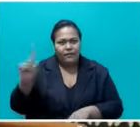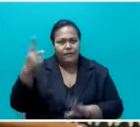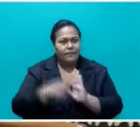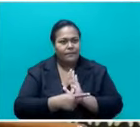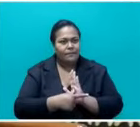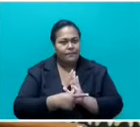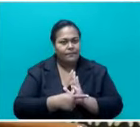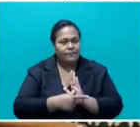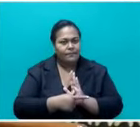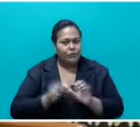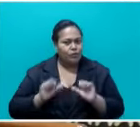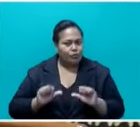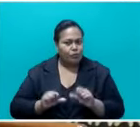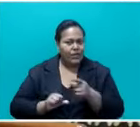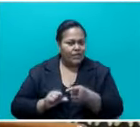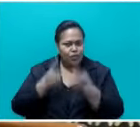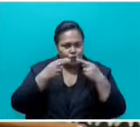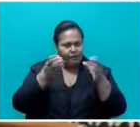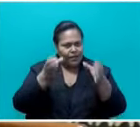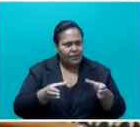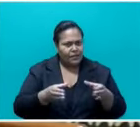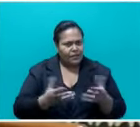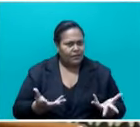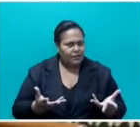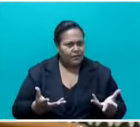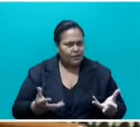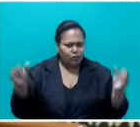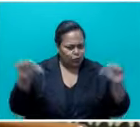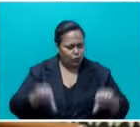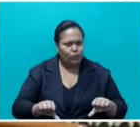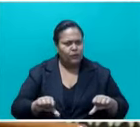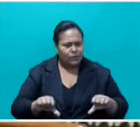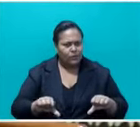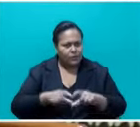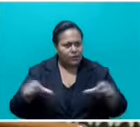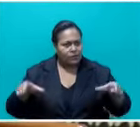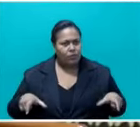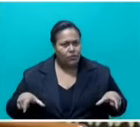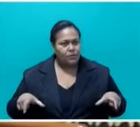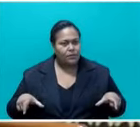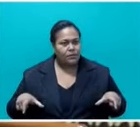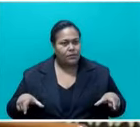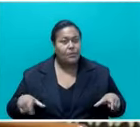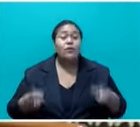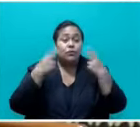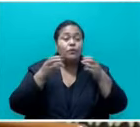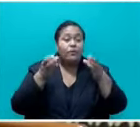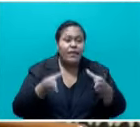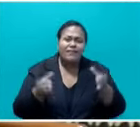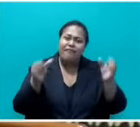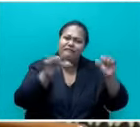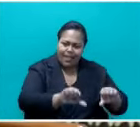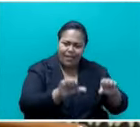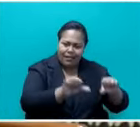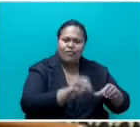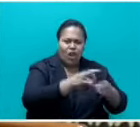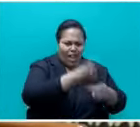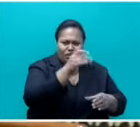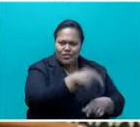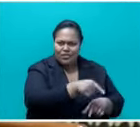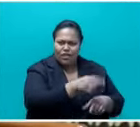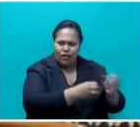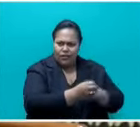protect the supervisor after he lost yet another major case in the court. The supervisor's failure rate in removing candidates for elections